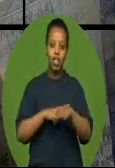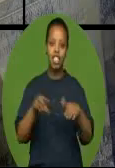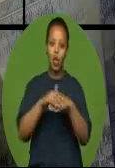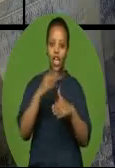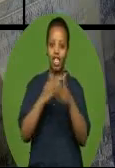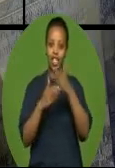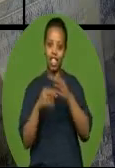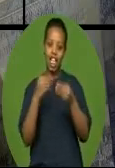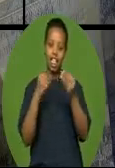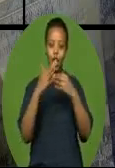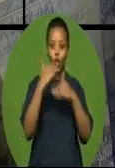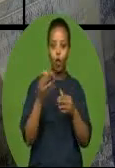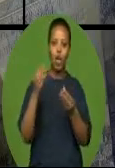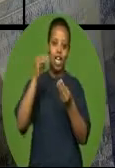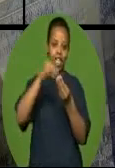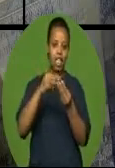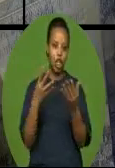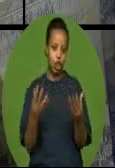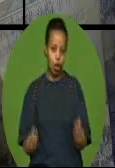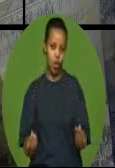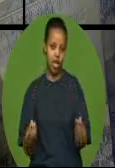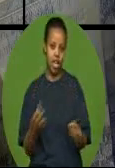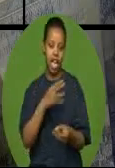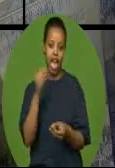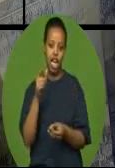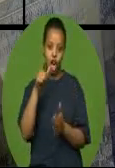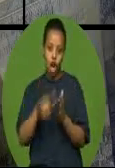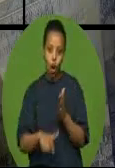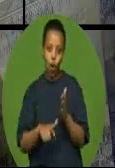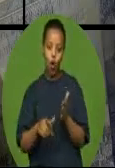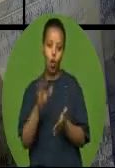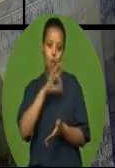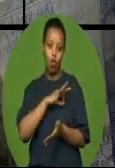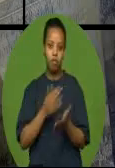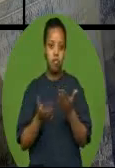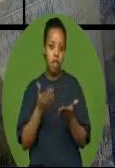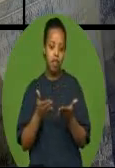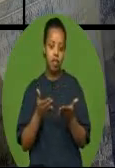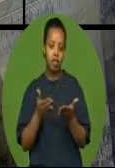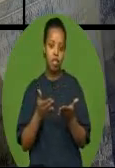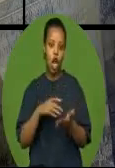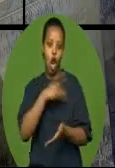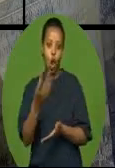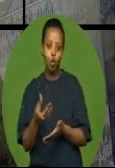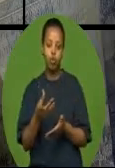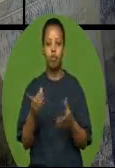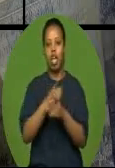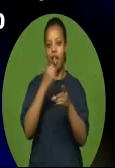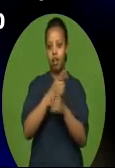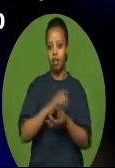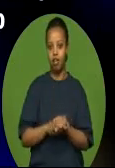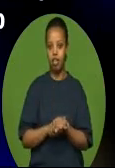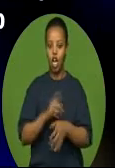the introduction stage, sales volume increases slowly, and low profit, even loss, may be